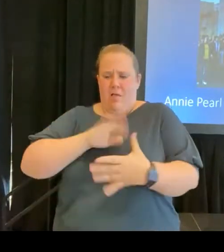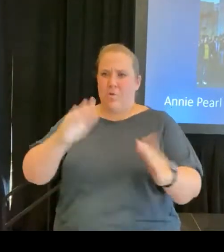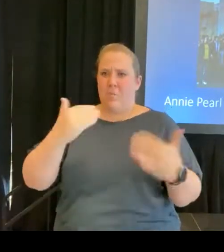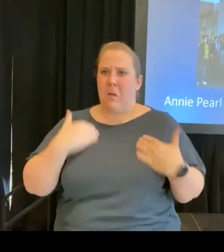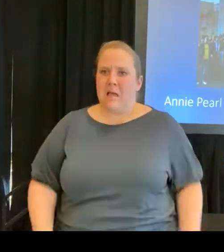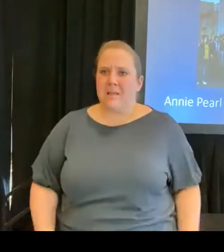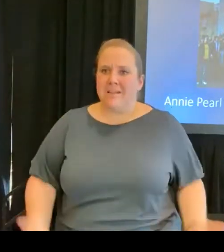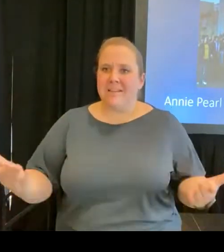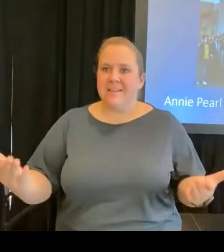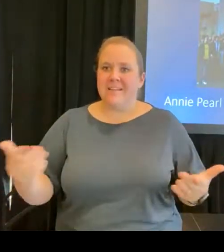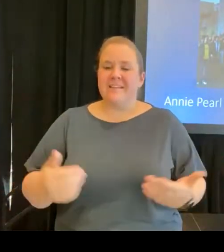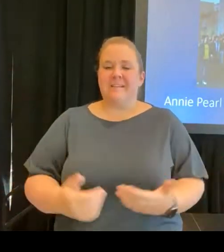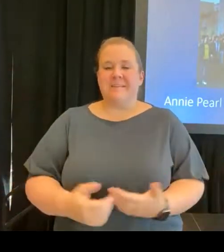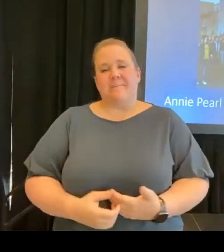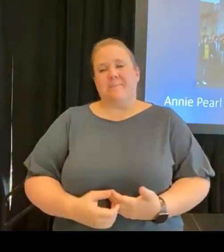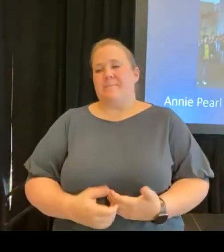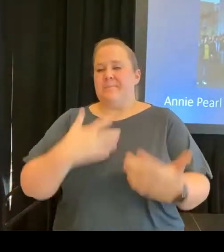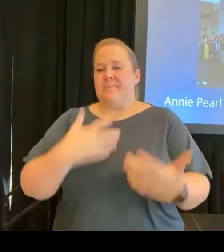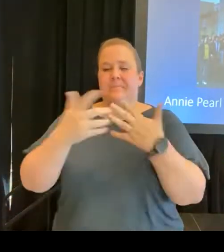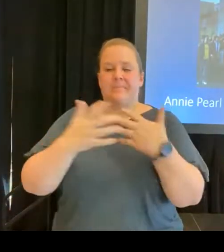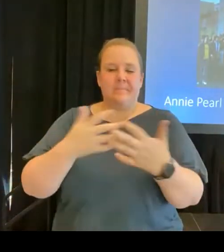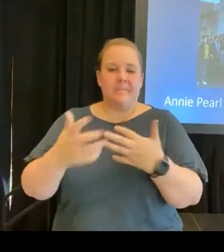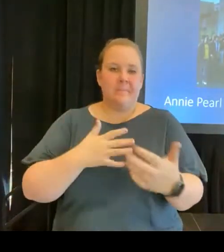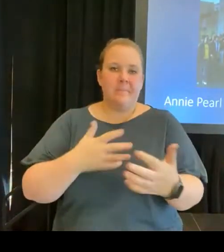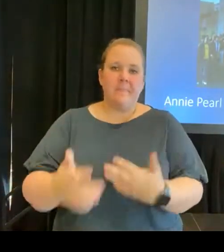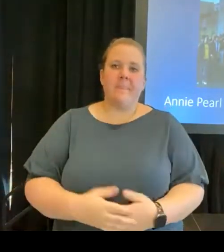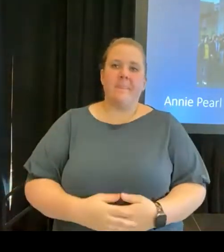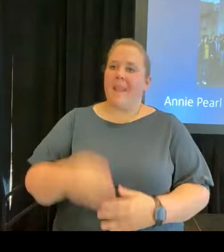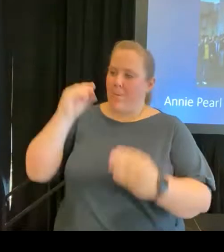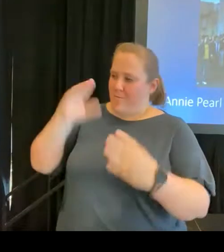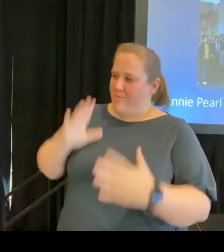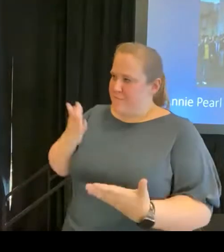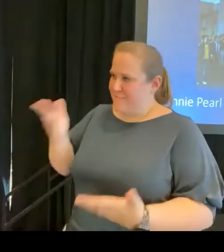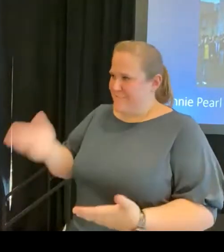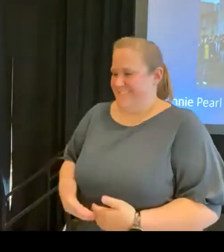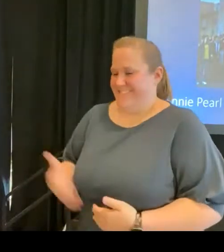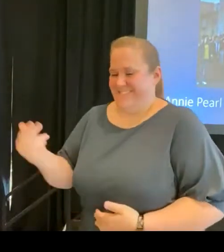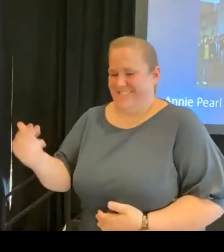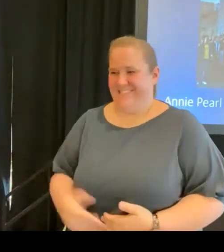you know. But anyway, Professor.